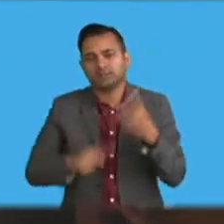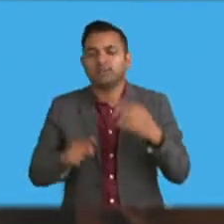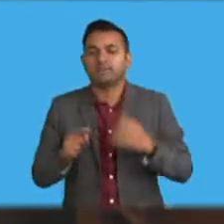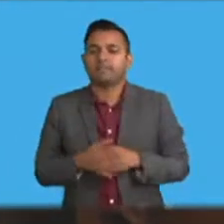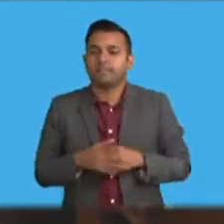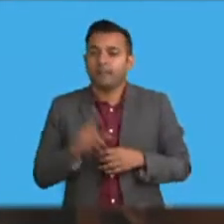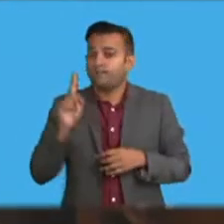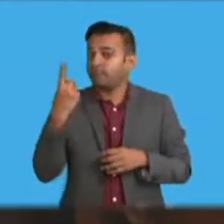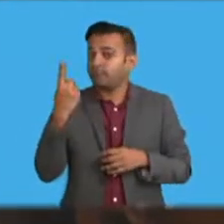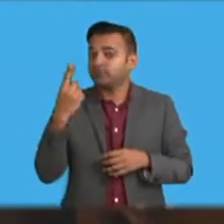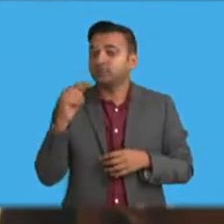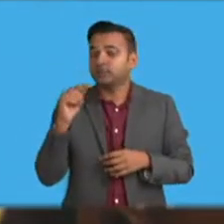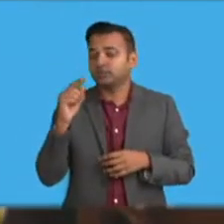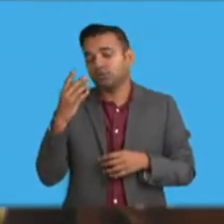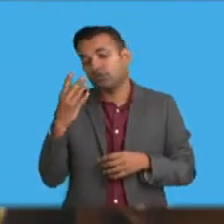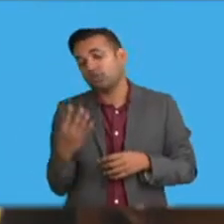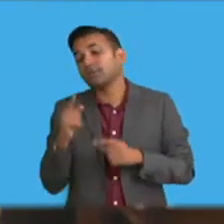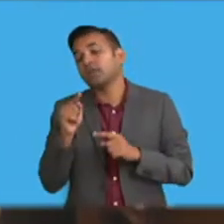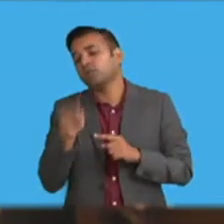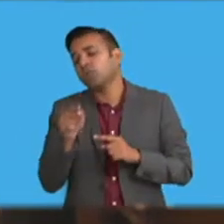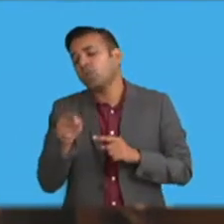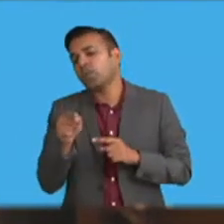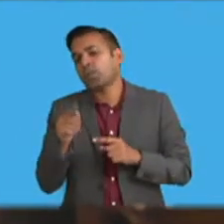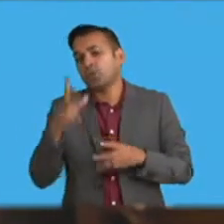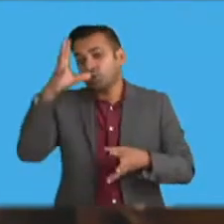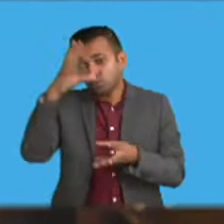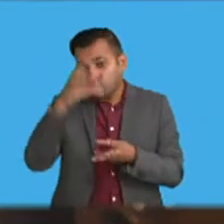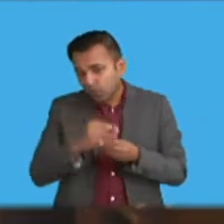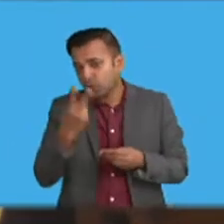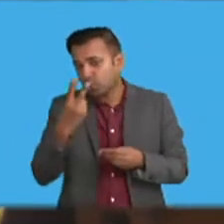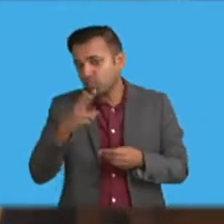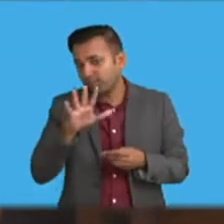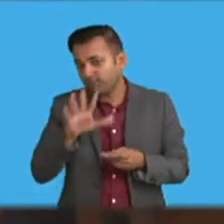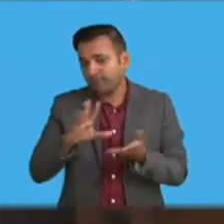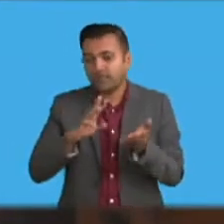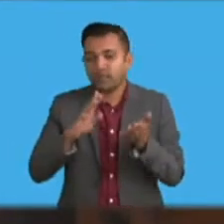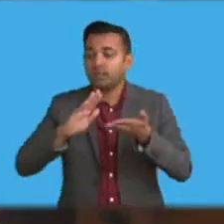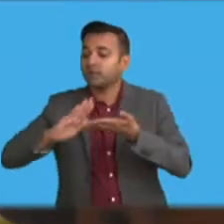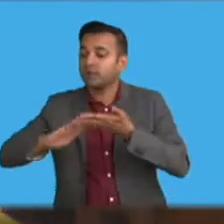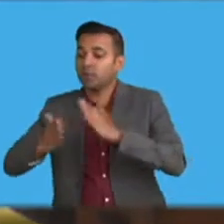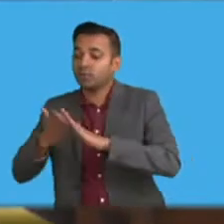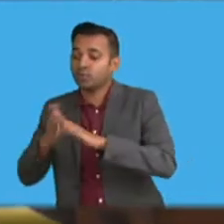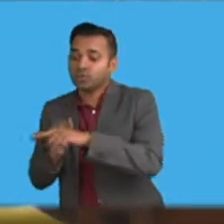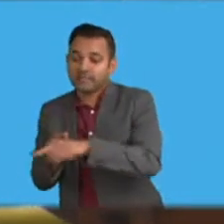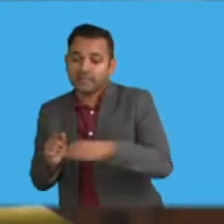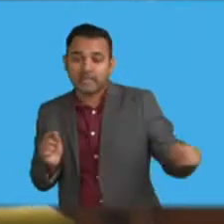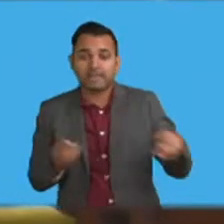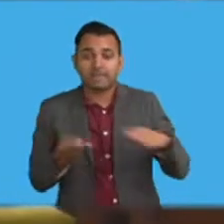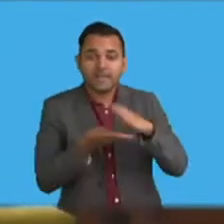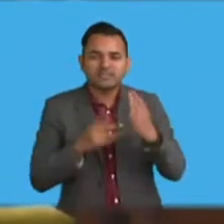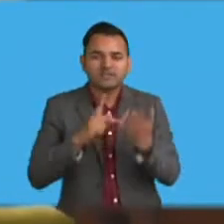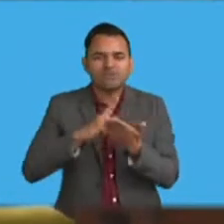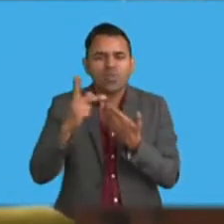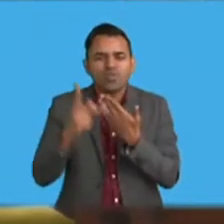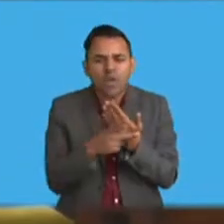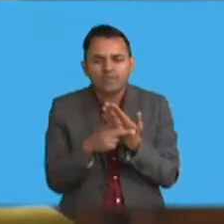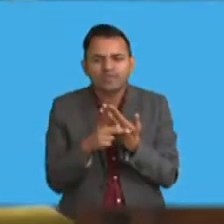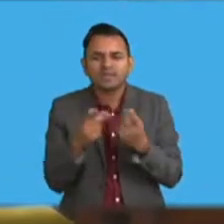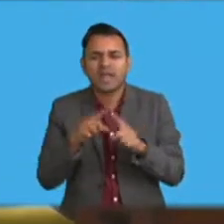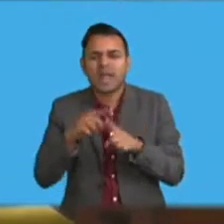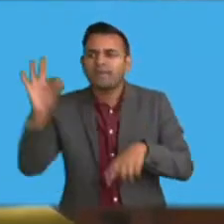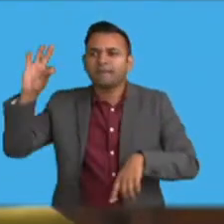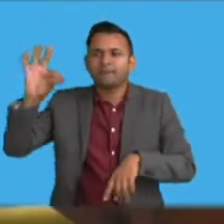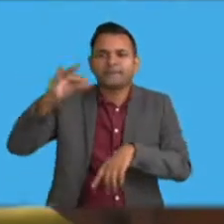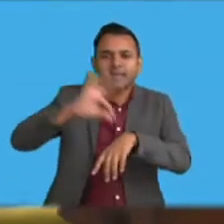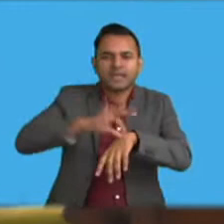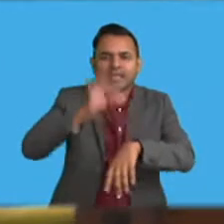this financial year, a total of 25 community-based projects in bee farming, virgin coconut oil, ginger, and